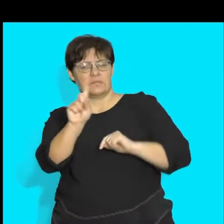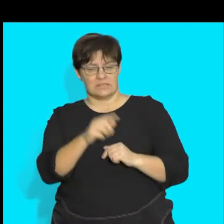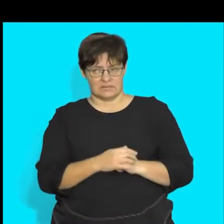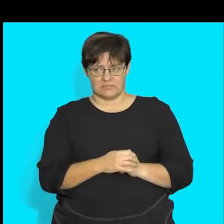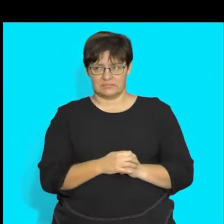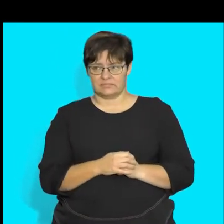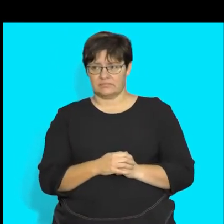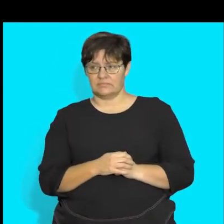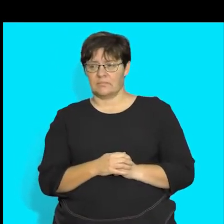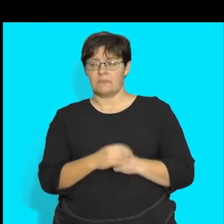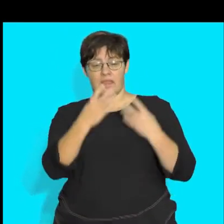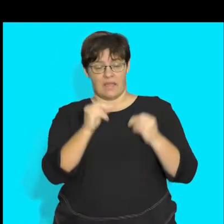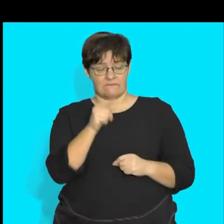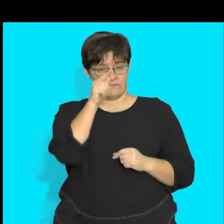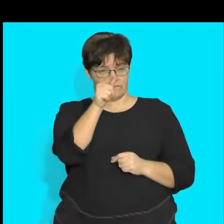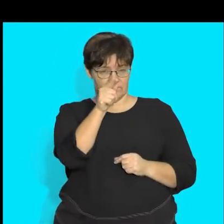have my